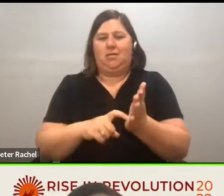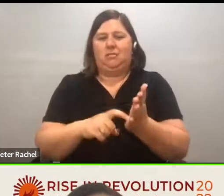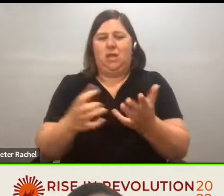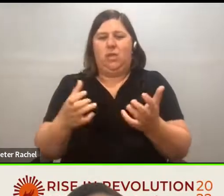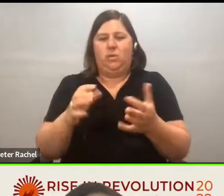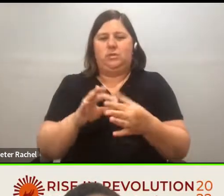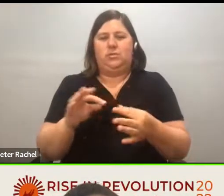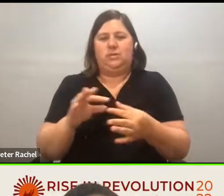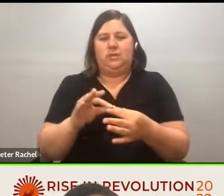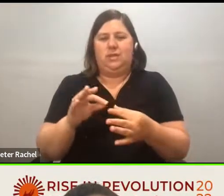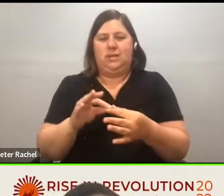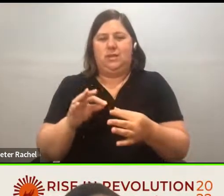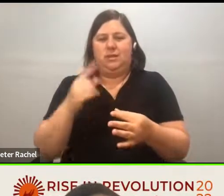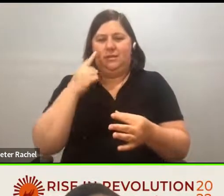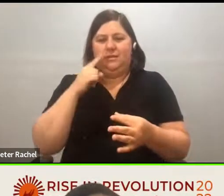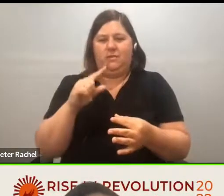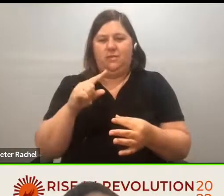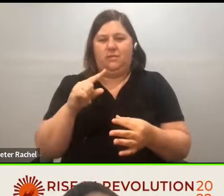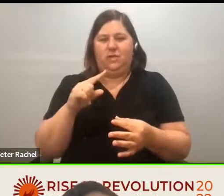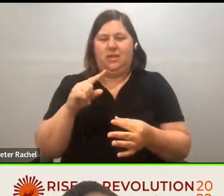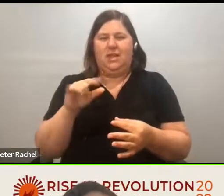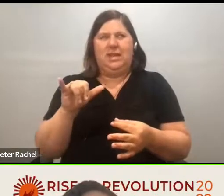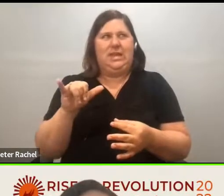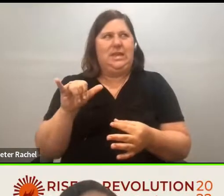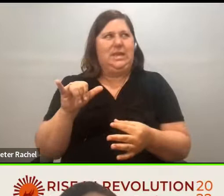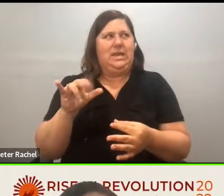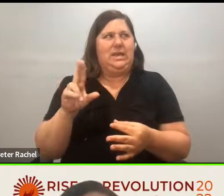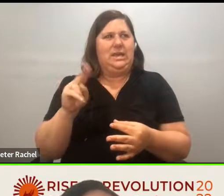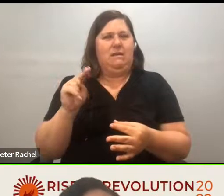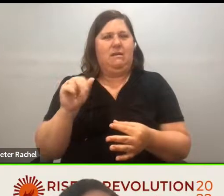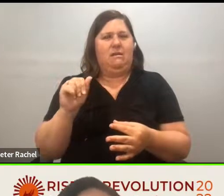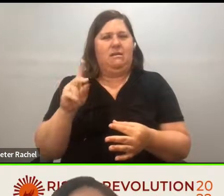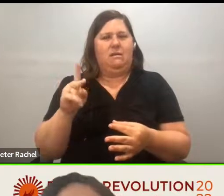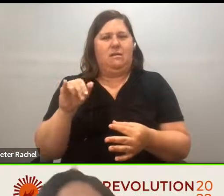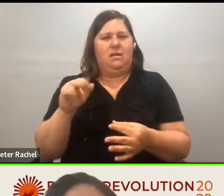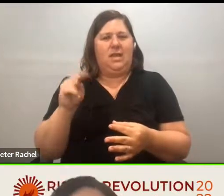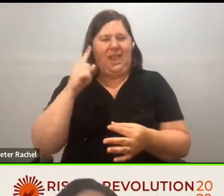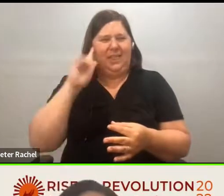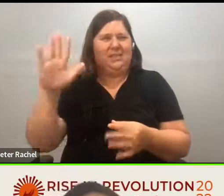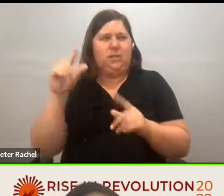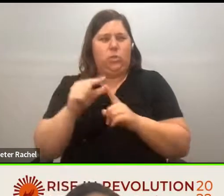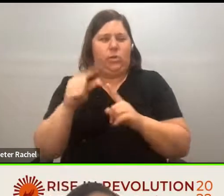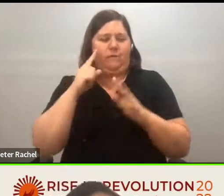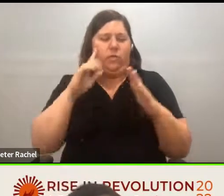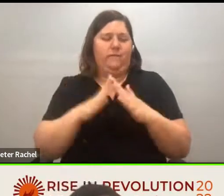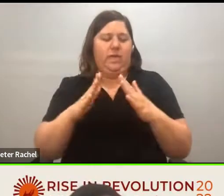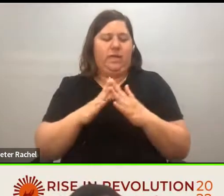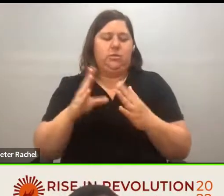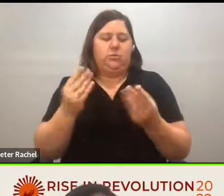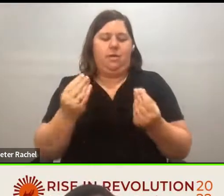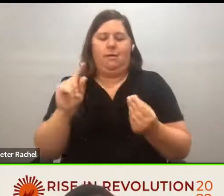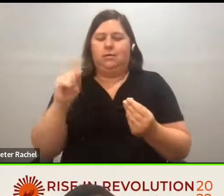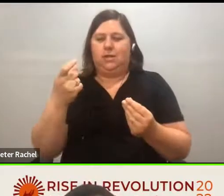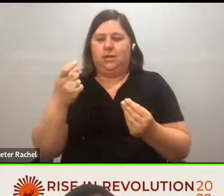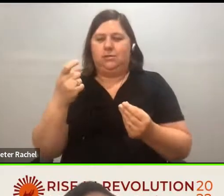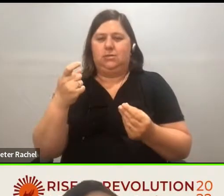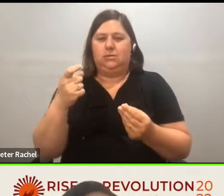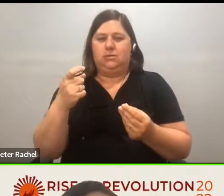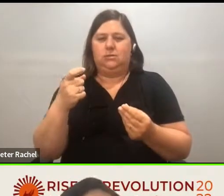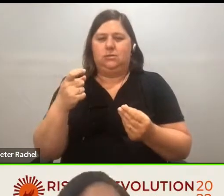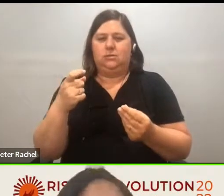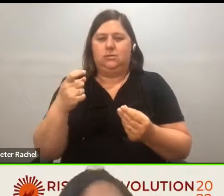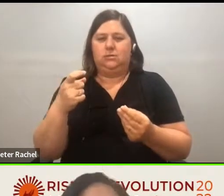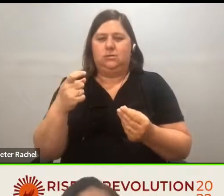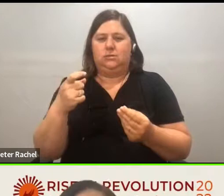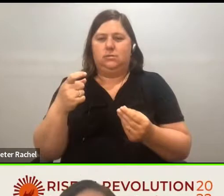say it's the Yanakin land tax. It's their word for village, I believe. But yeah, as College of San Mateo is